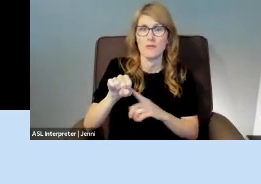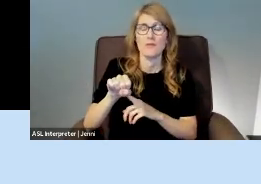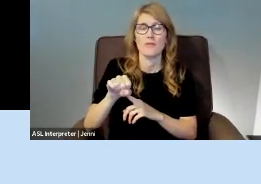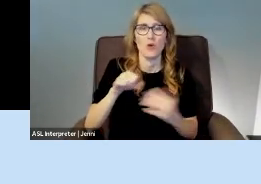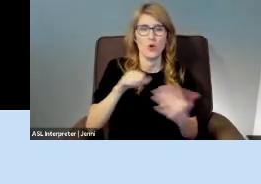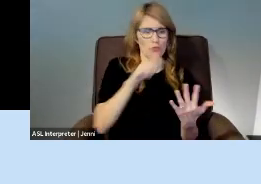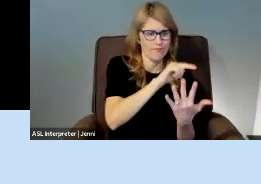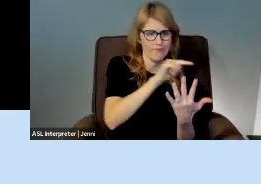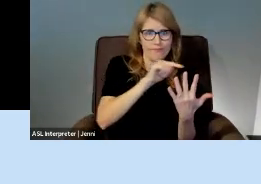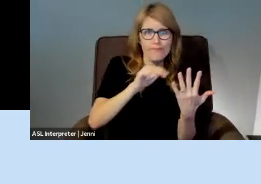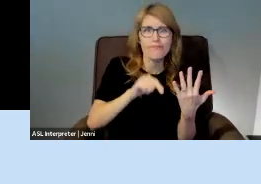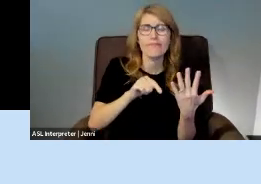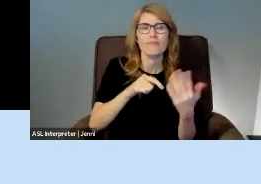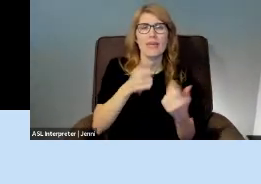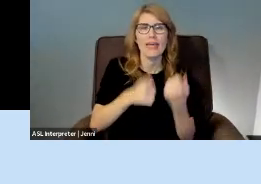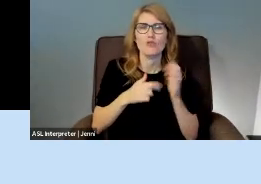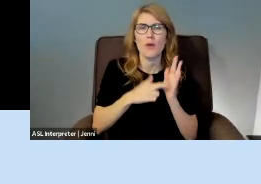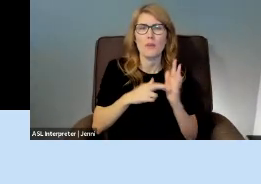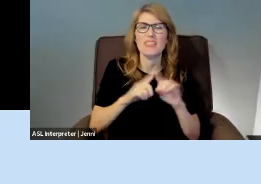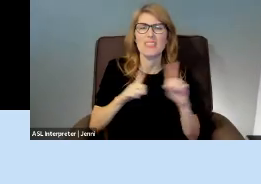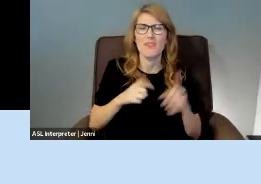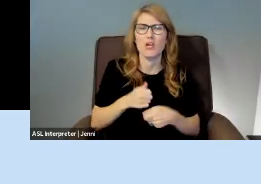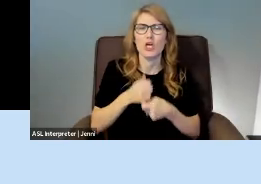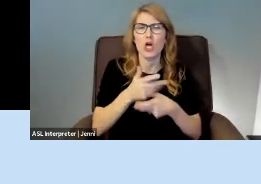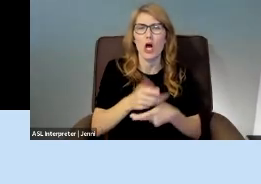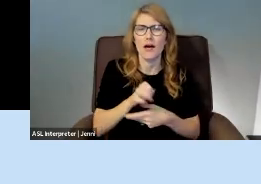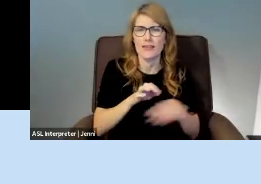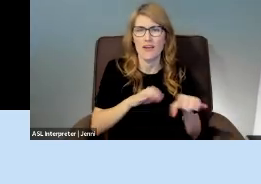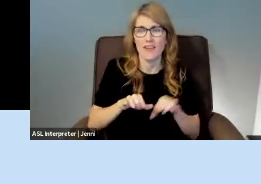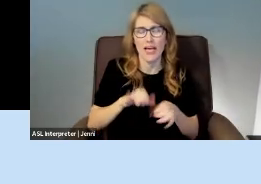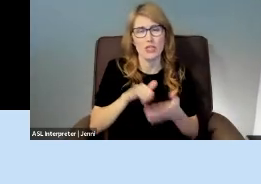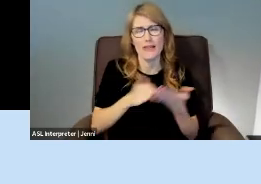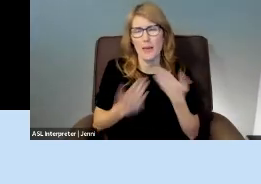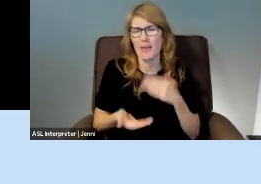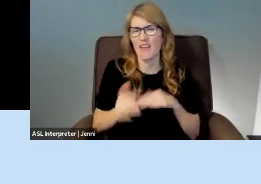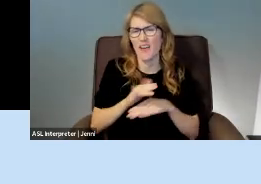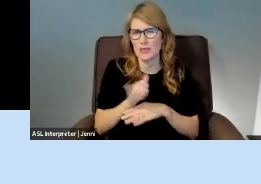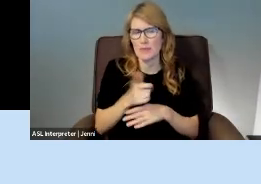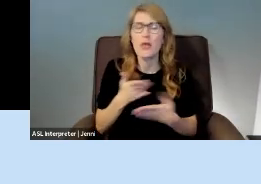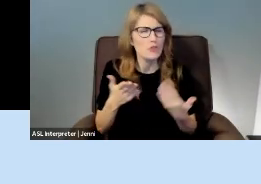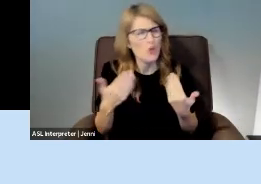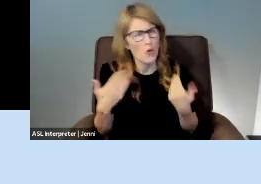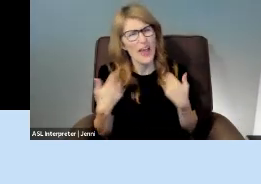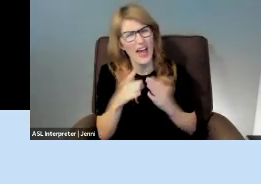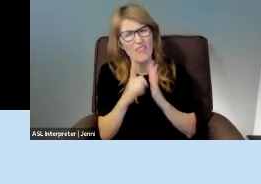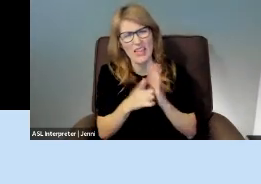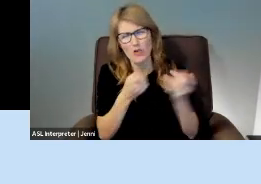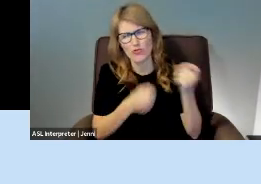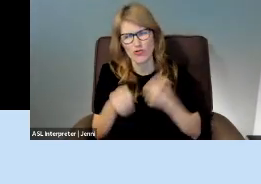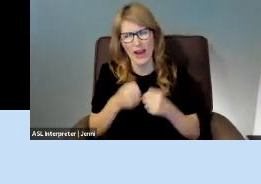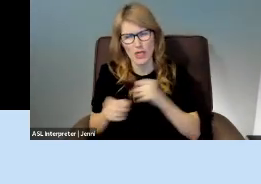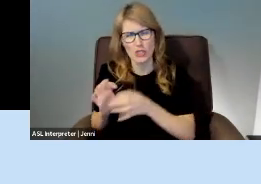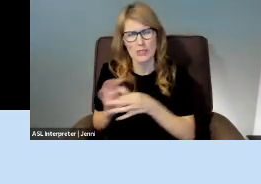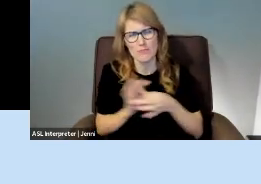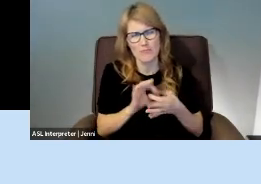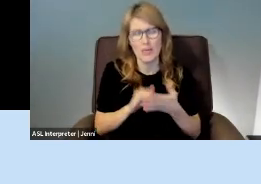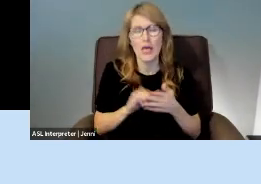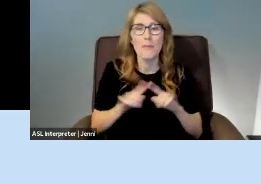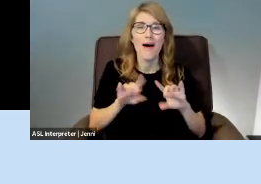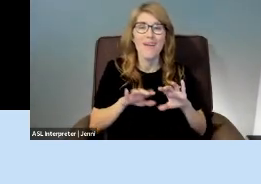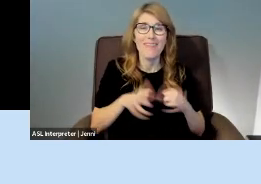different causes of actions as well that might cover the same thing. So there are some legal strategies around that, but class actions